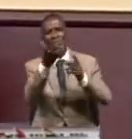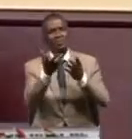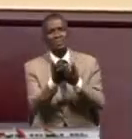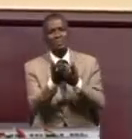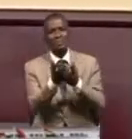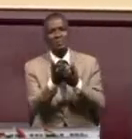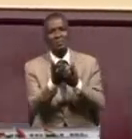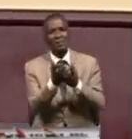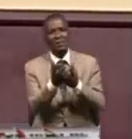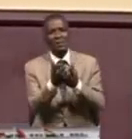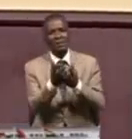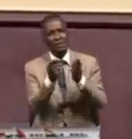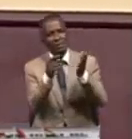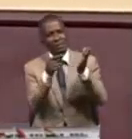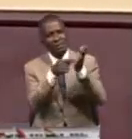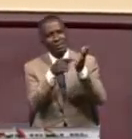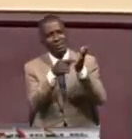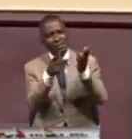votes.